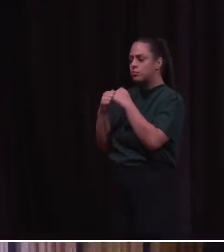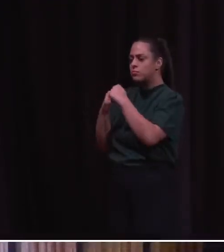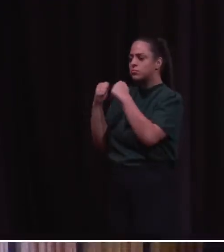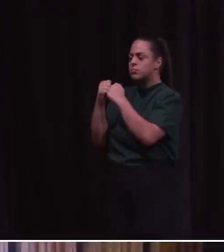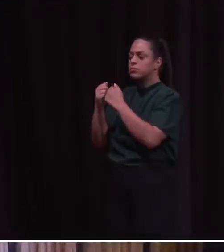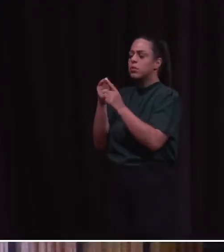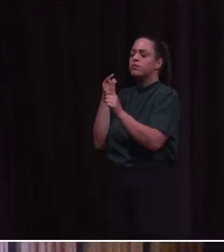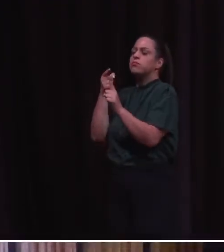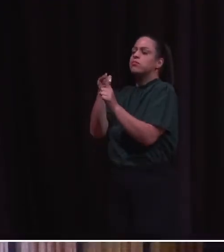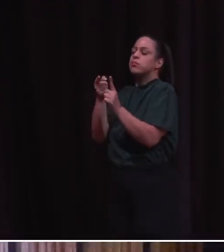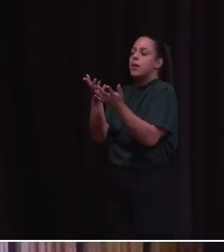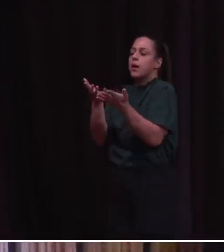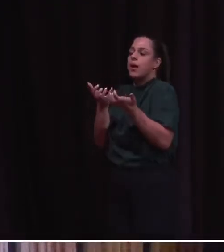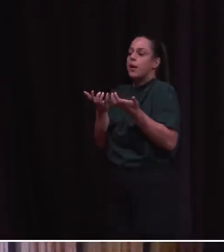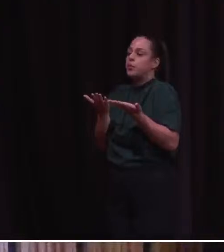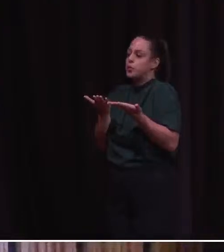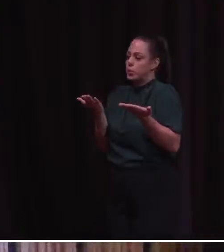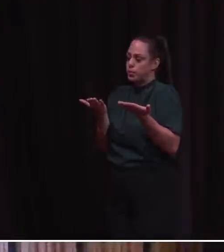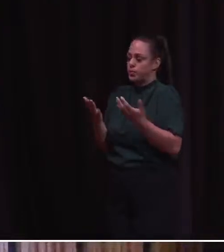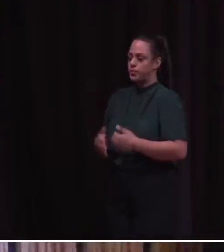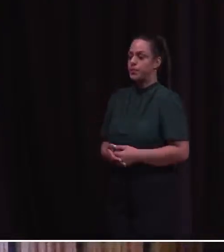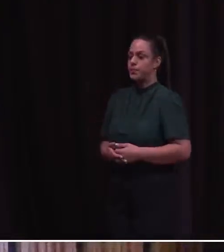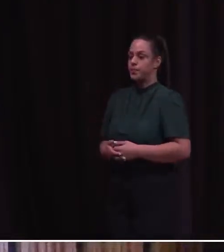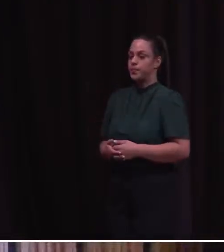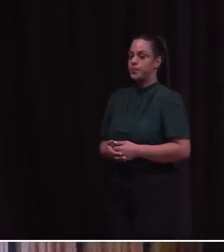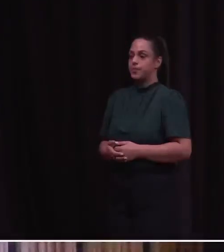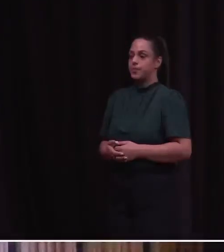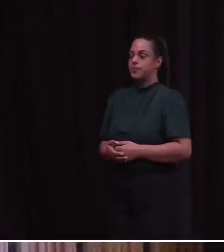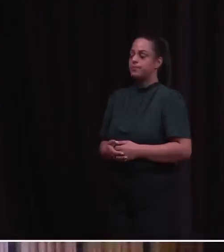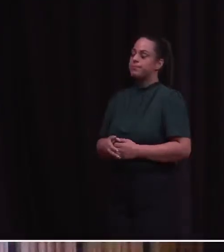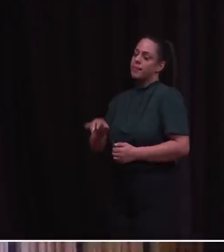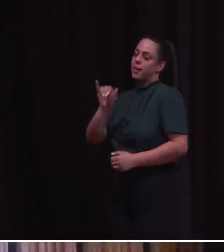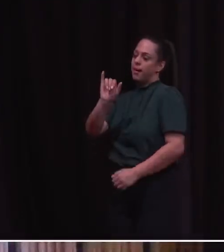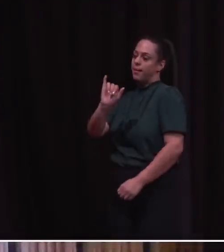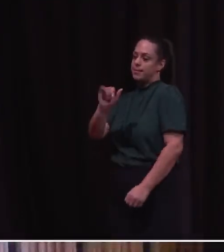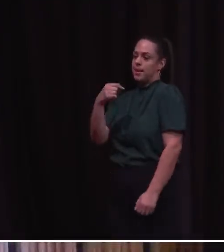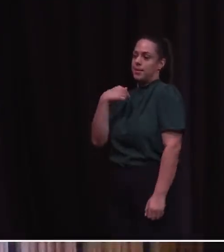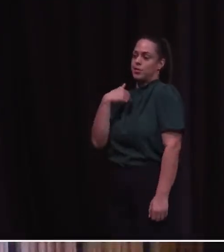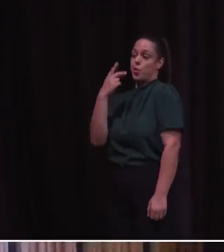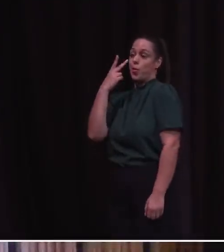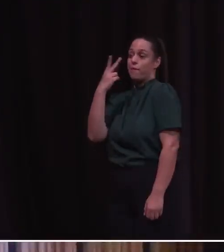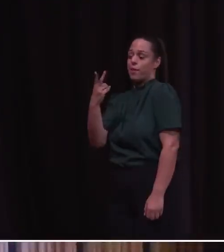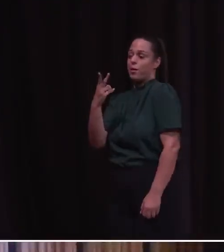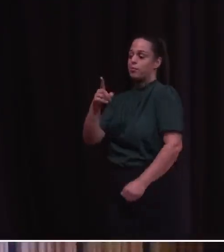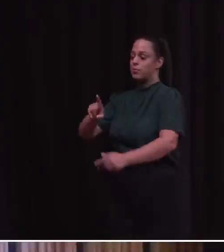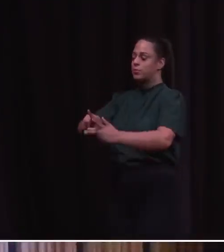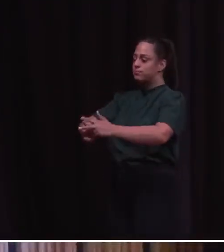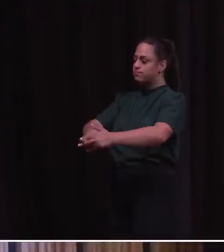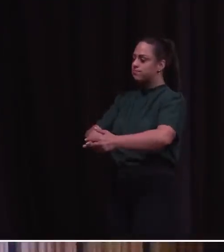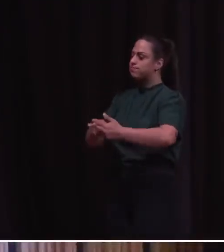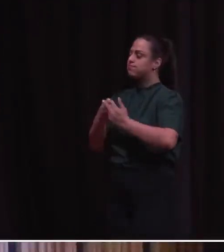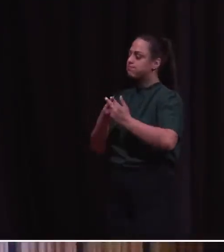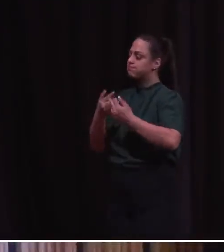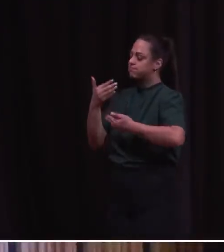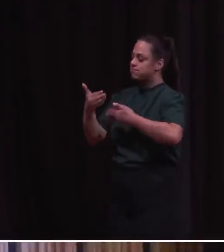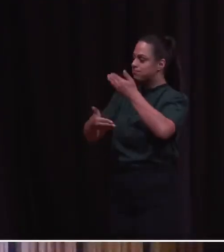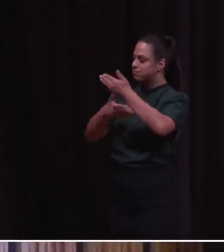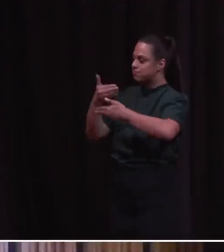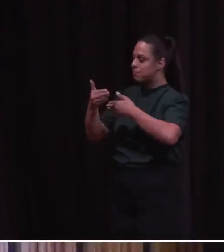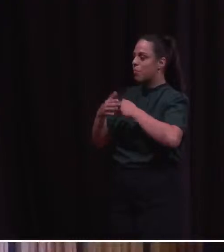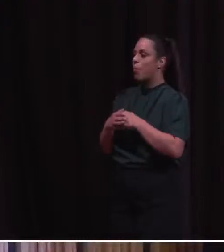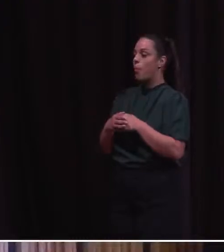That's how I see the beginnings of a process of moving forward